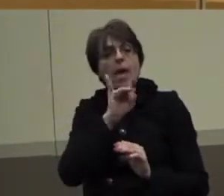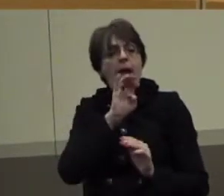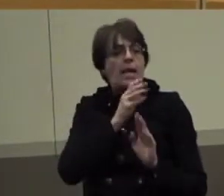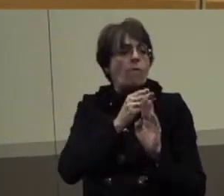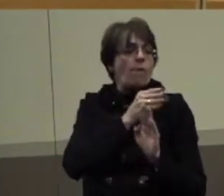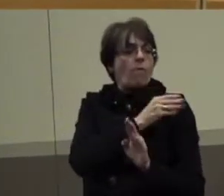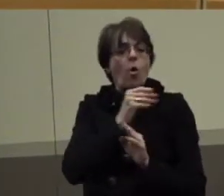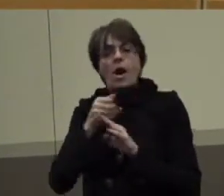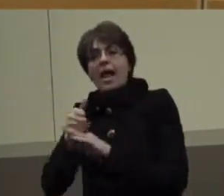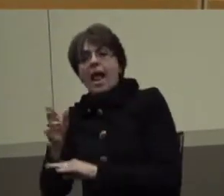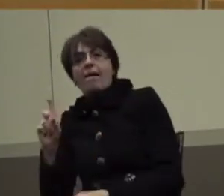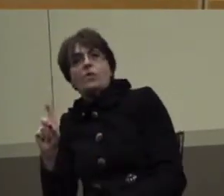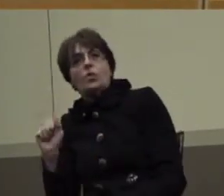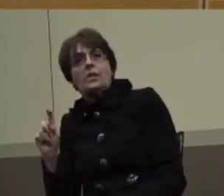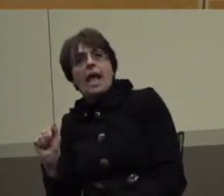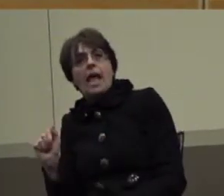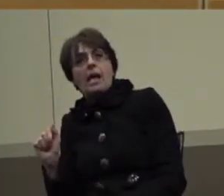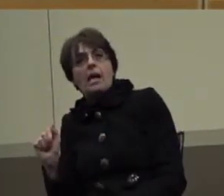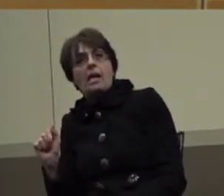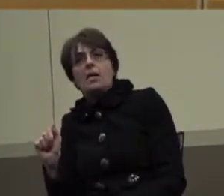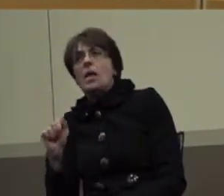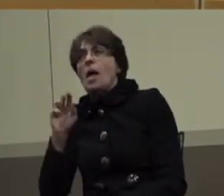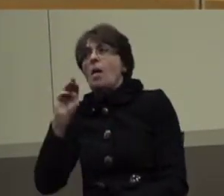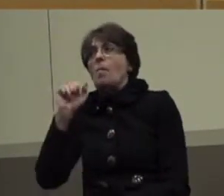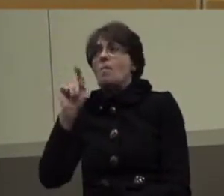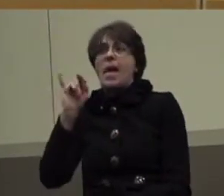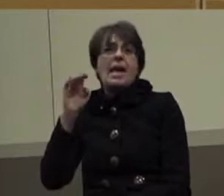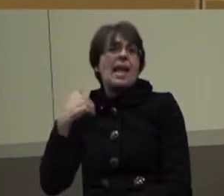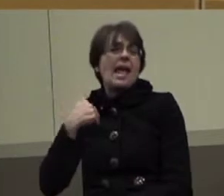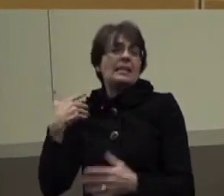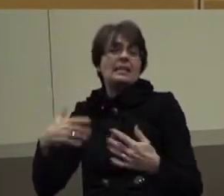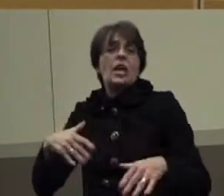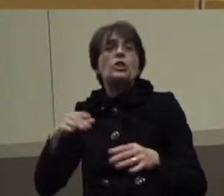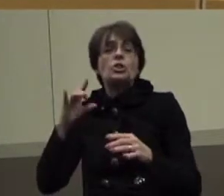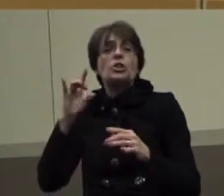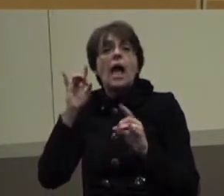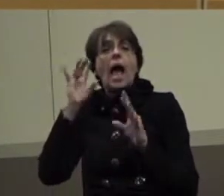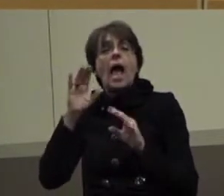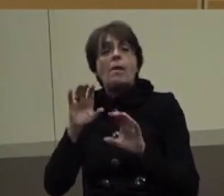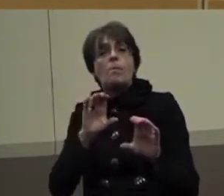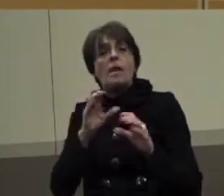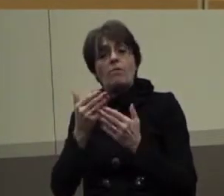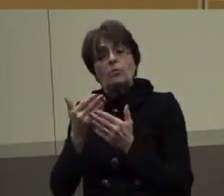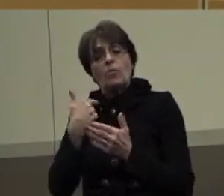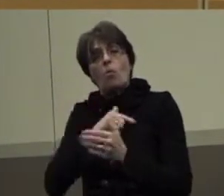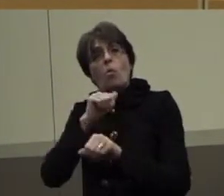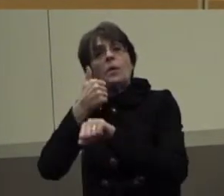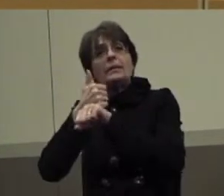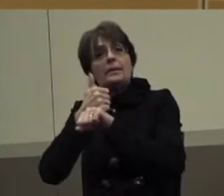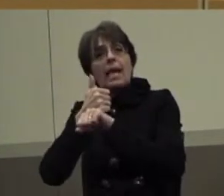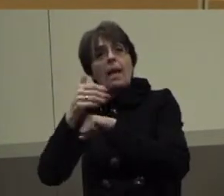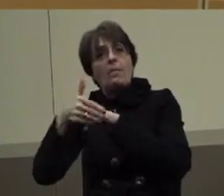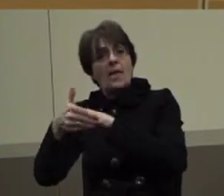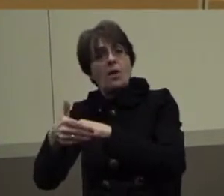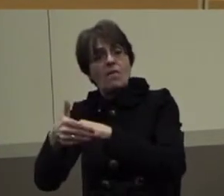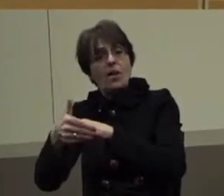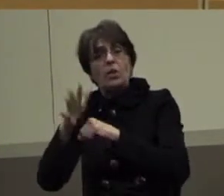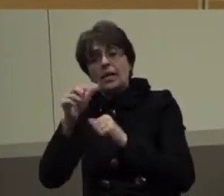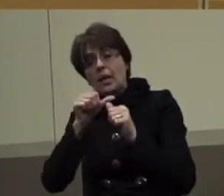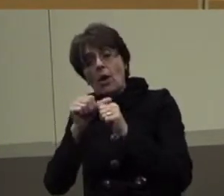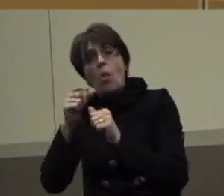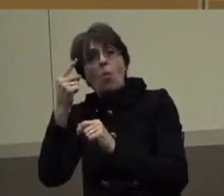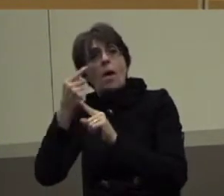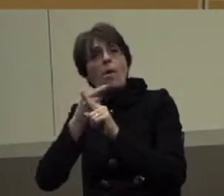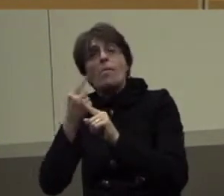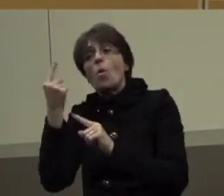after data. So Maddie had such high behaviors before. We put an intervention in place, carried it out for 1 month. 1 month later,